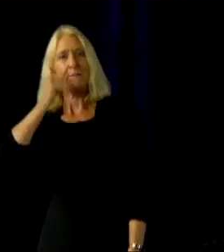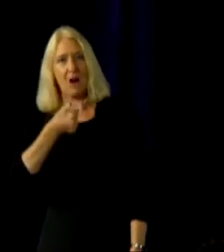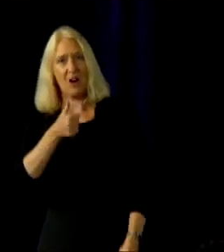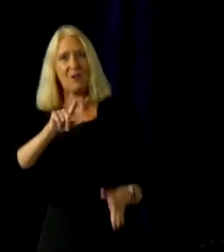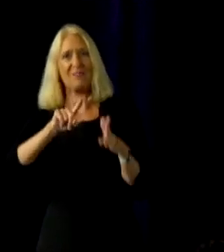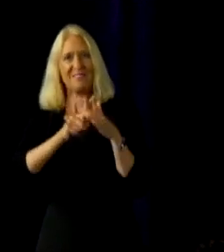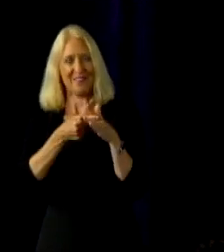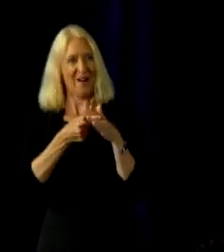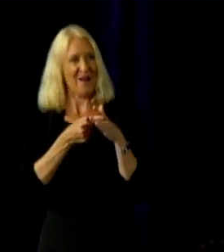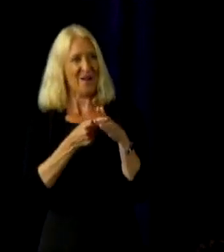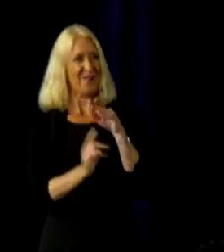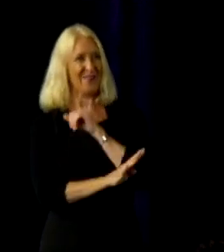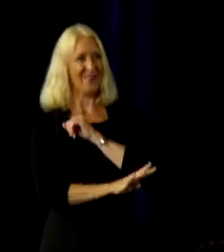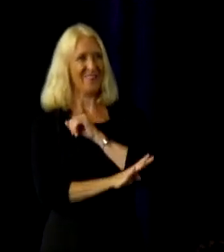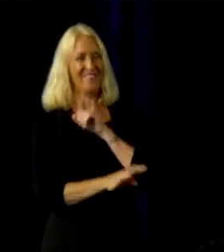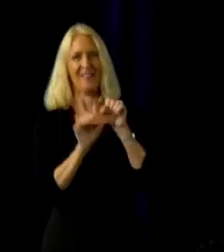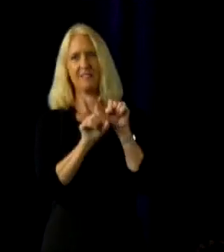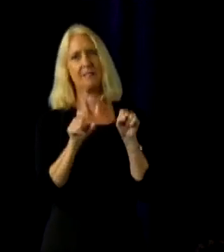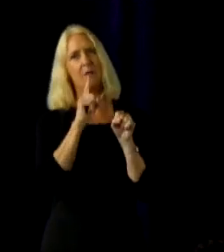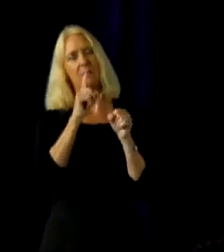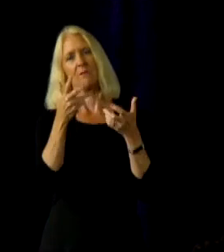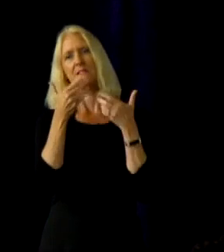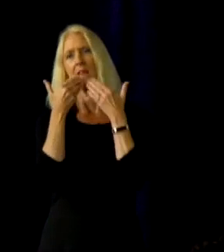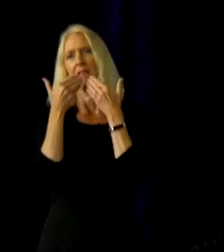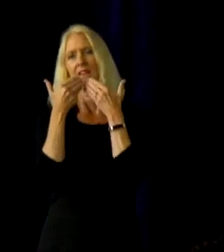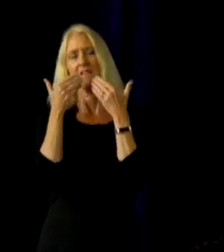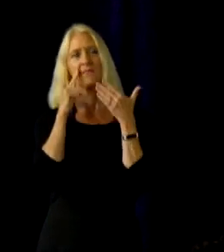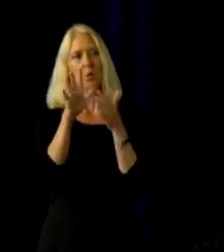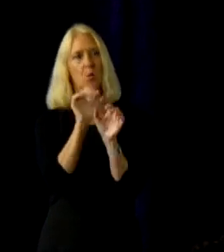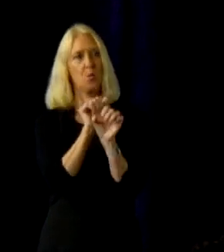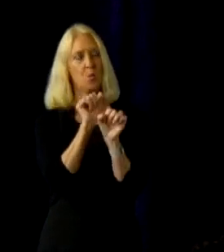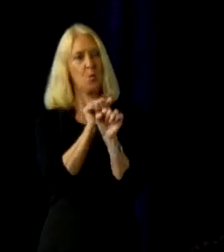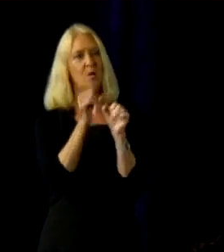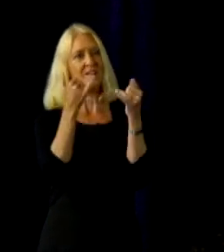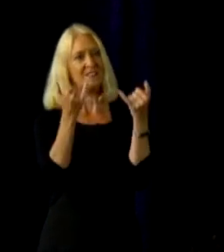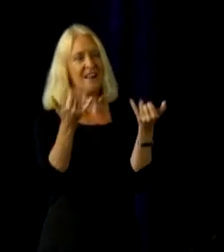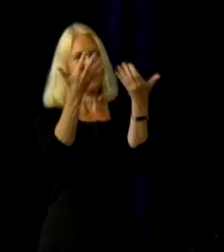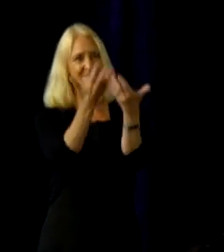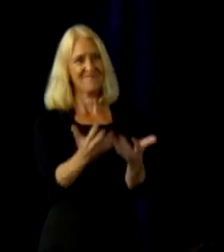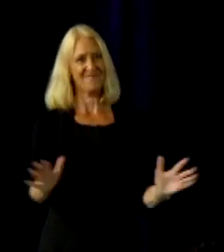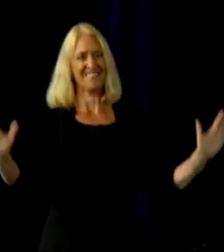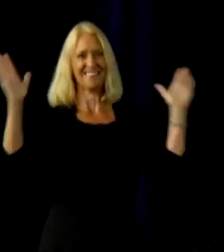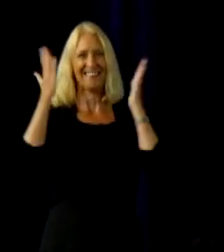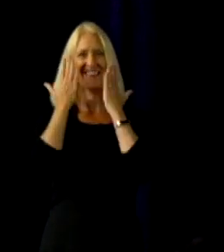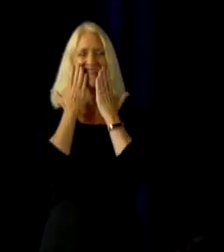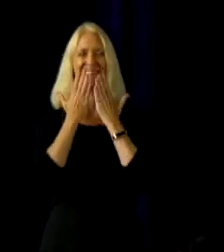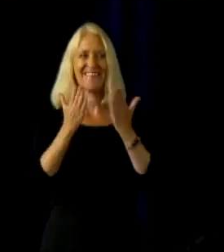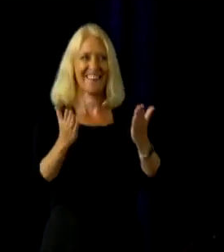gear, I really appreciate the work you're doing. And with that, we are closed. Thank you very much.